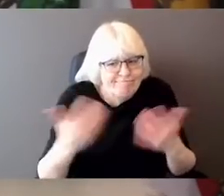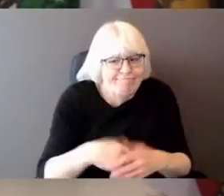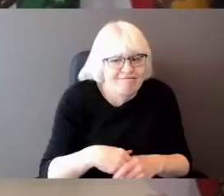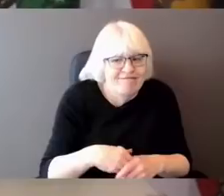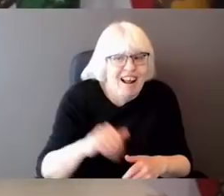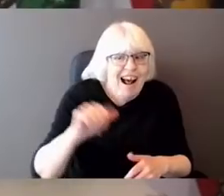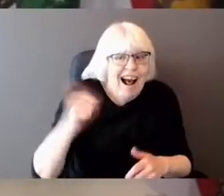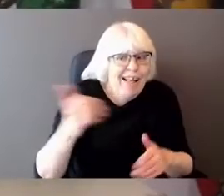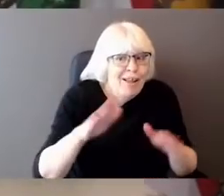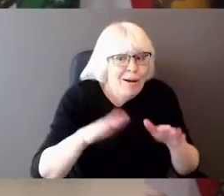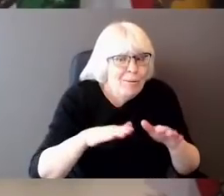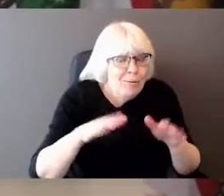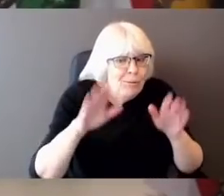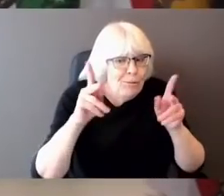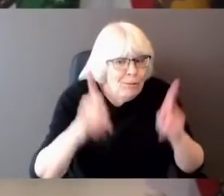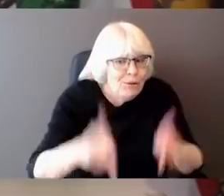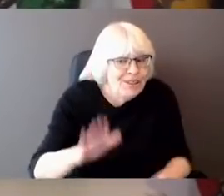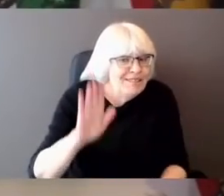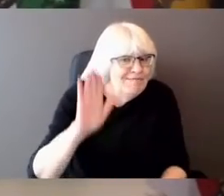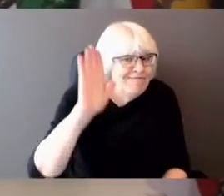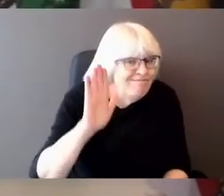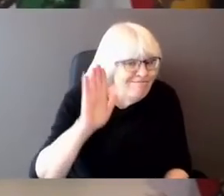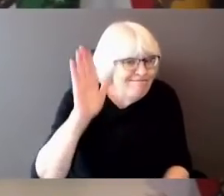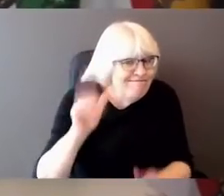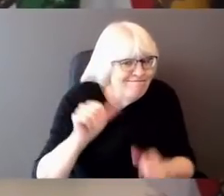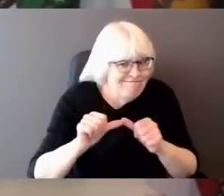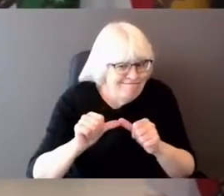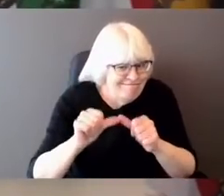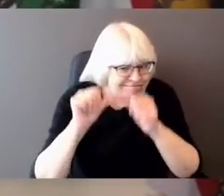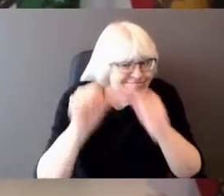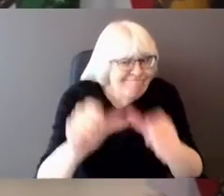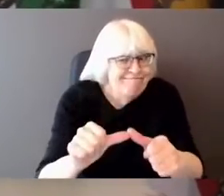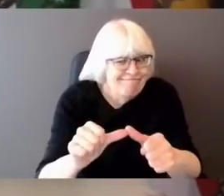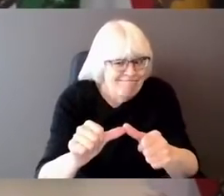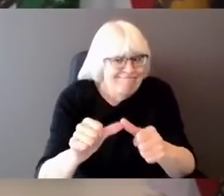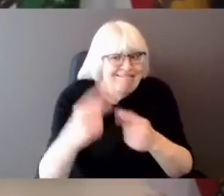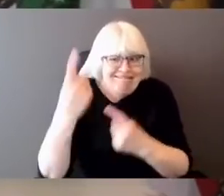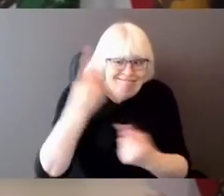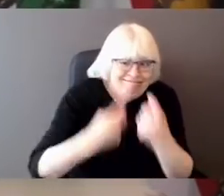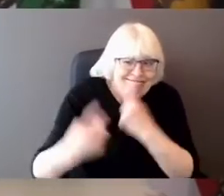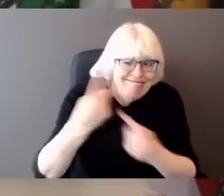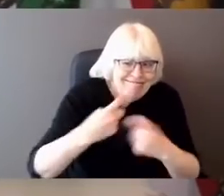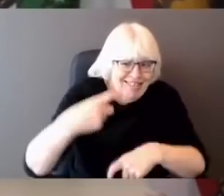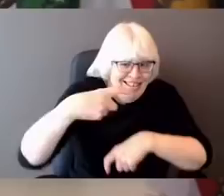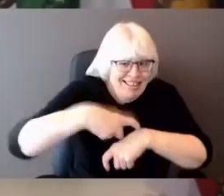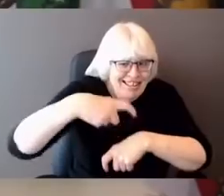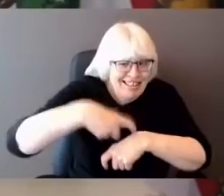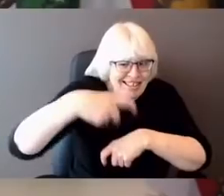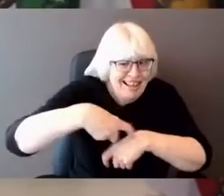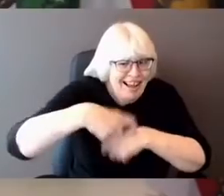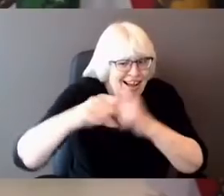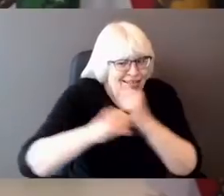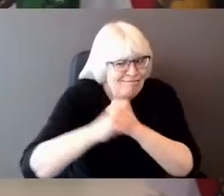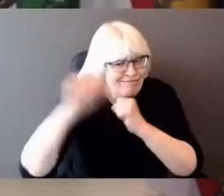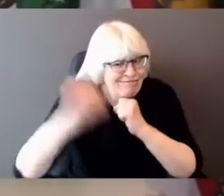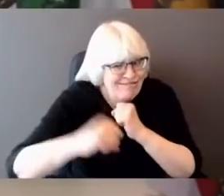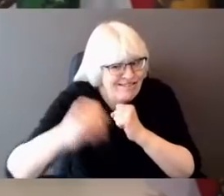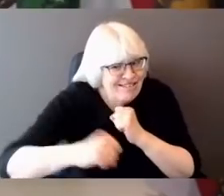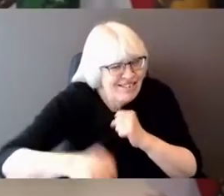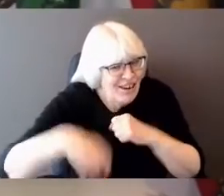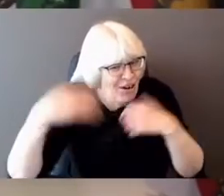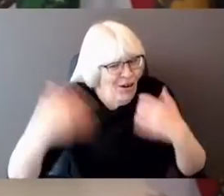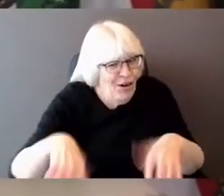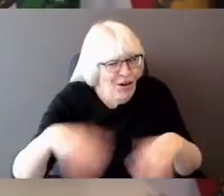and extend this brief into maybe record levels. So go ahead, Julien. I just want